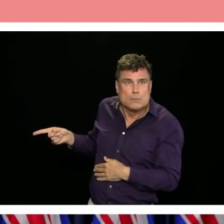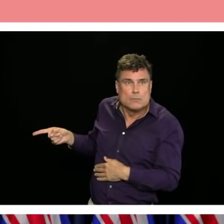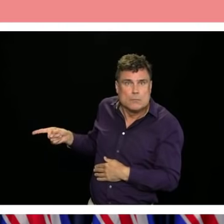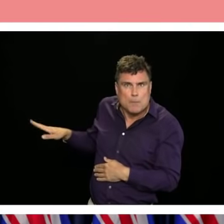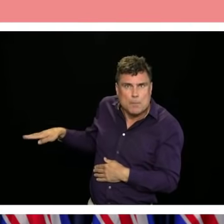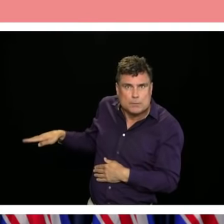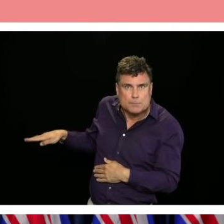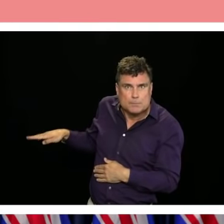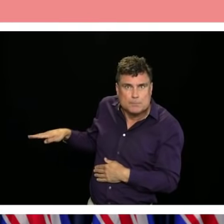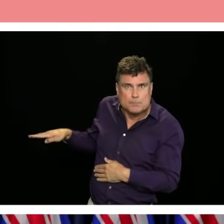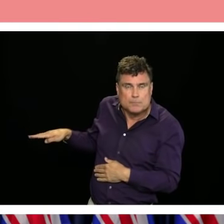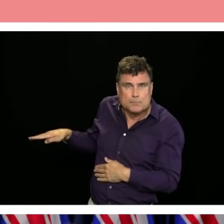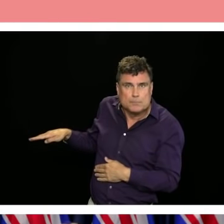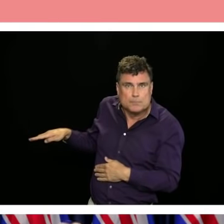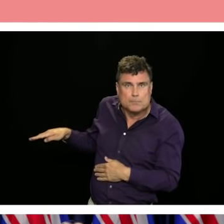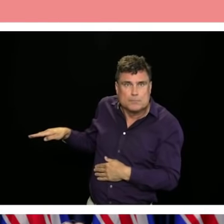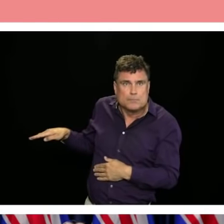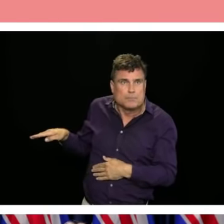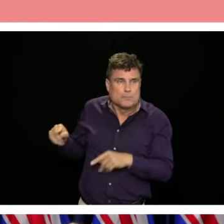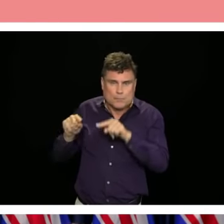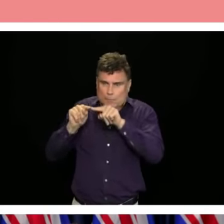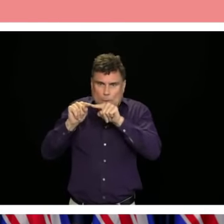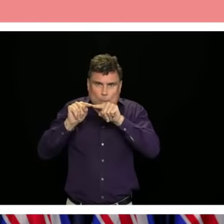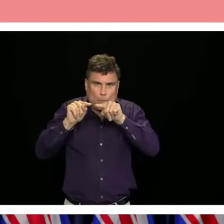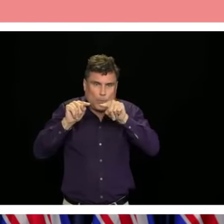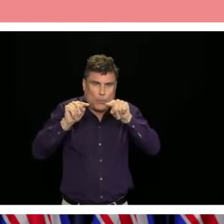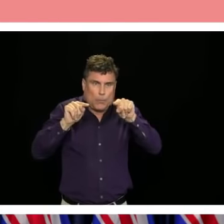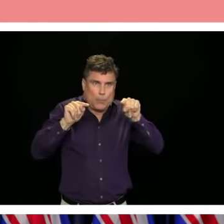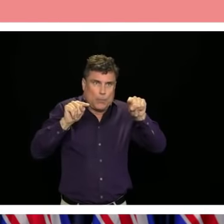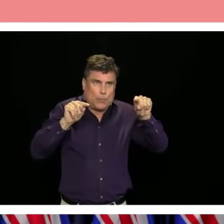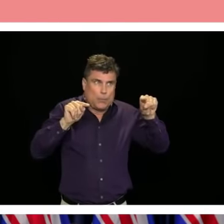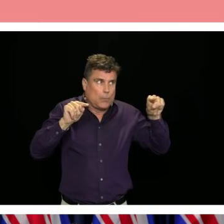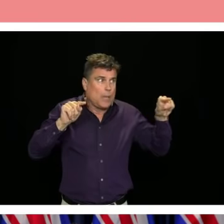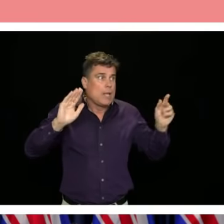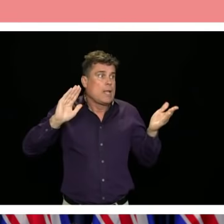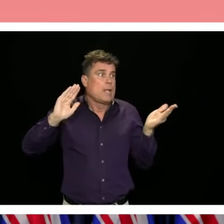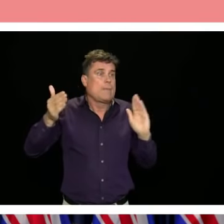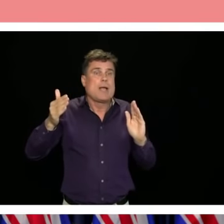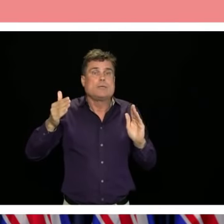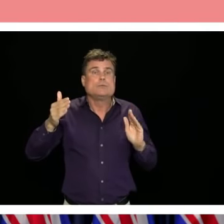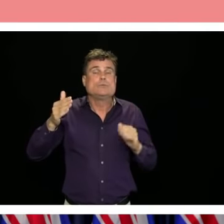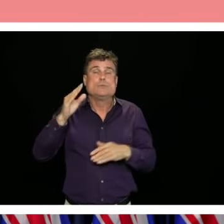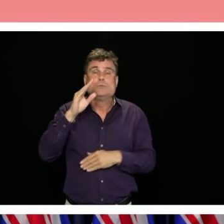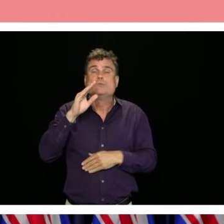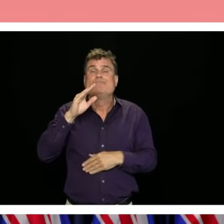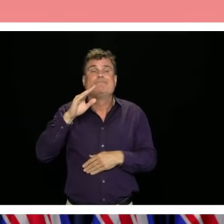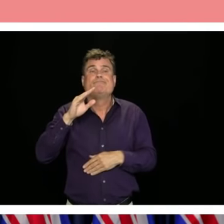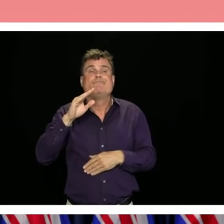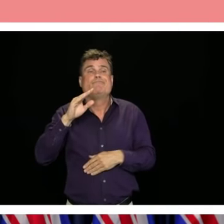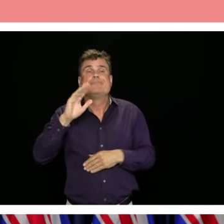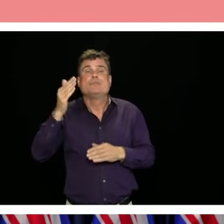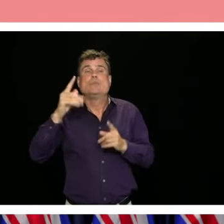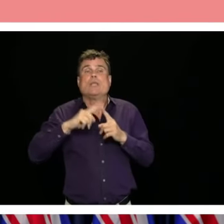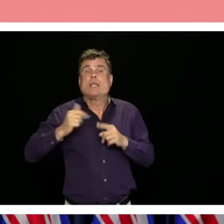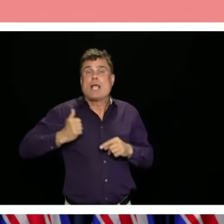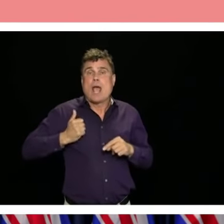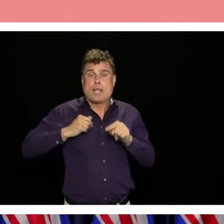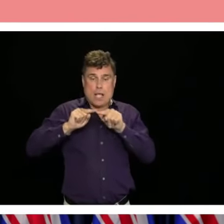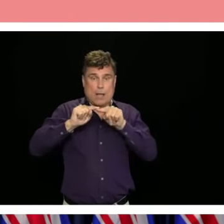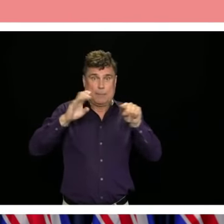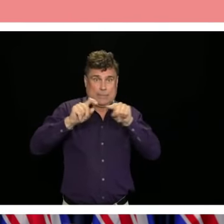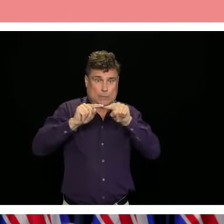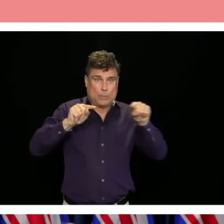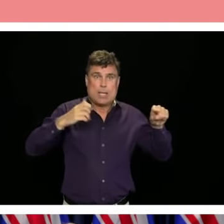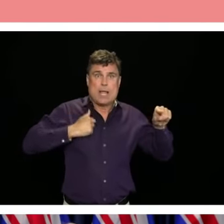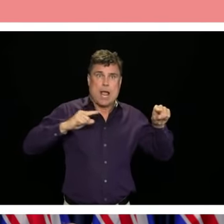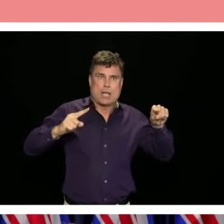million population in British Columbia compared to the rest of Canada and to a number of other countries around the world. And